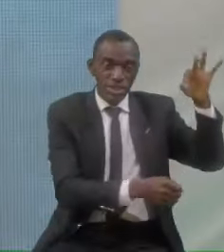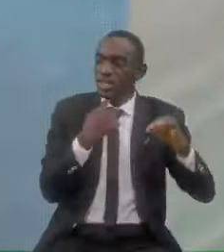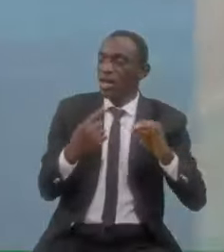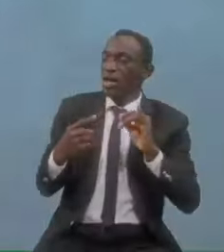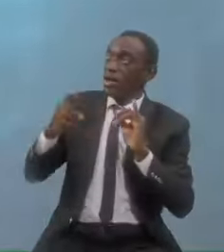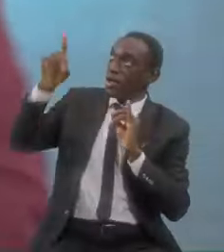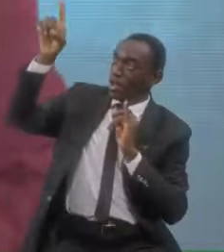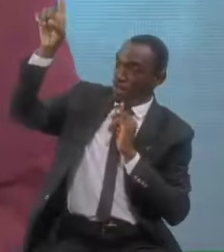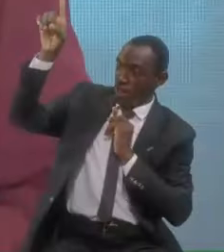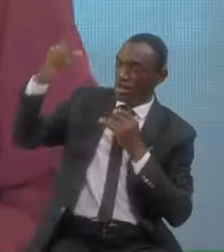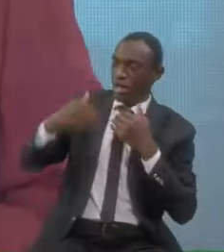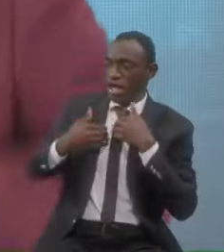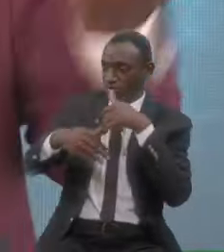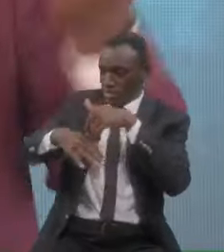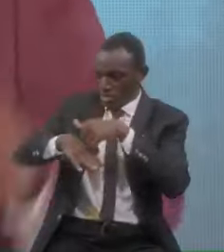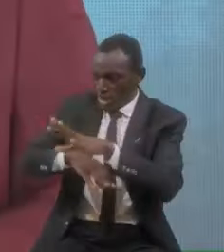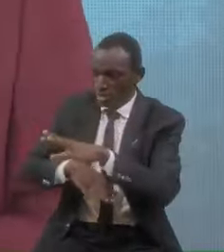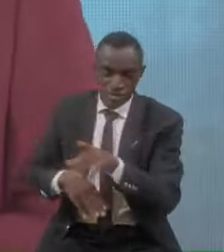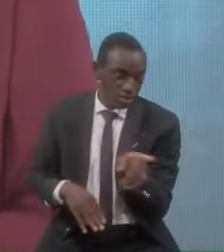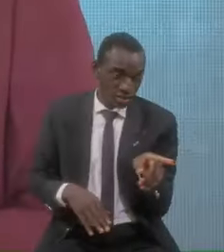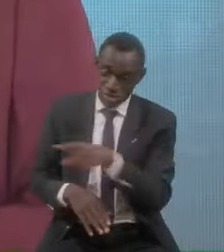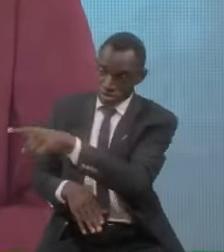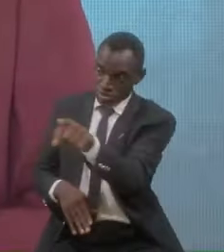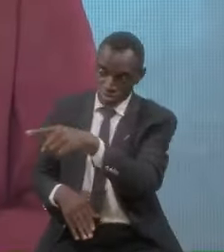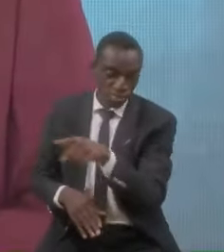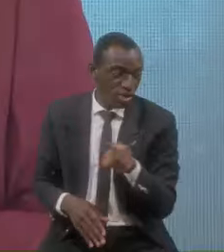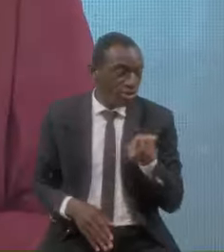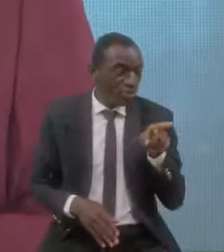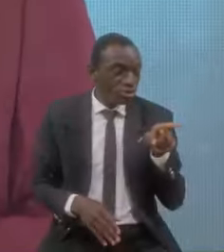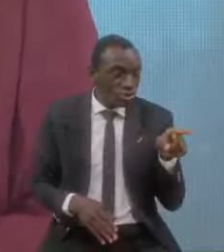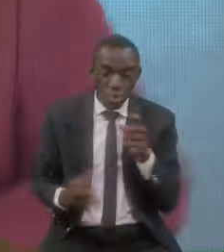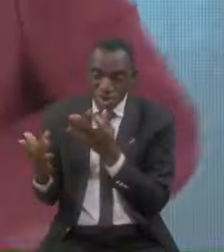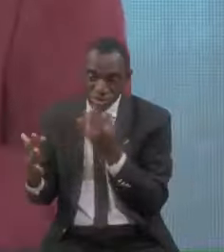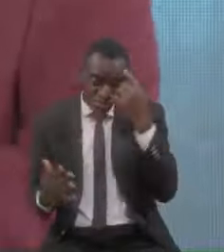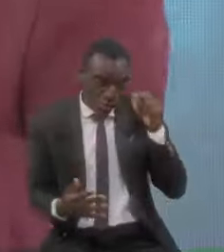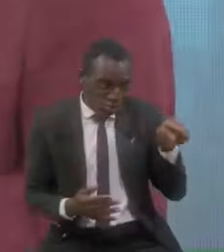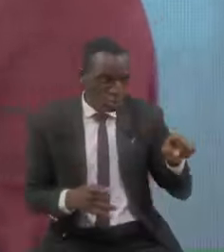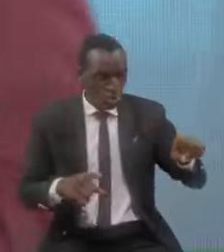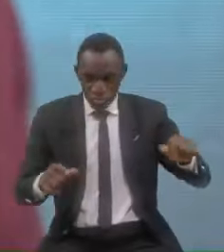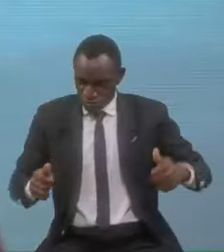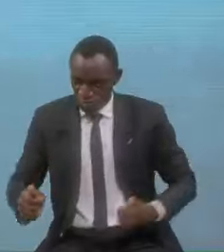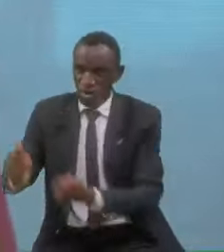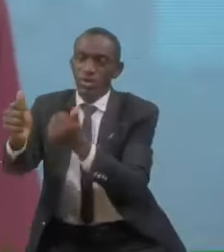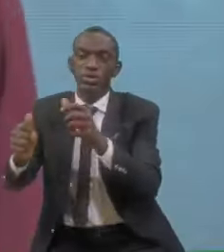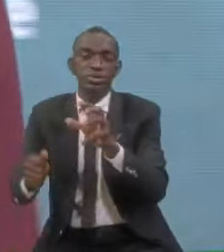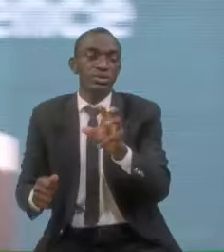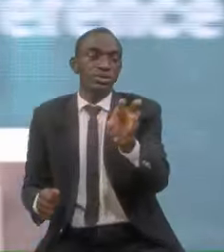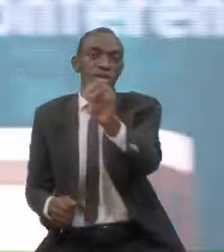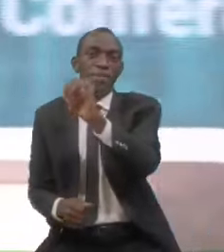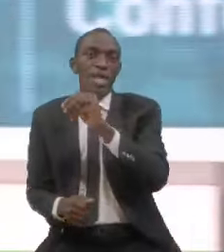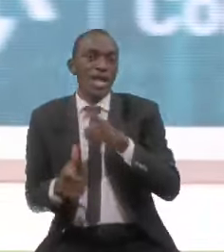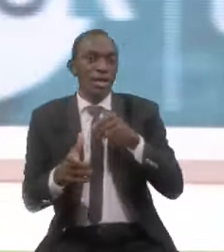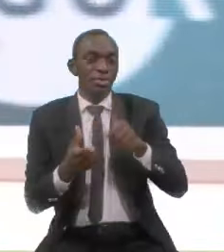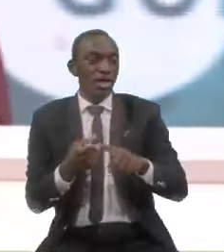you, go with them. Eventually, he went with them. And while he was speaking in